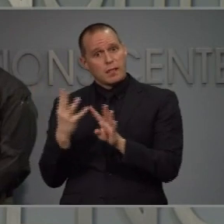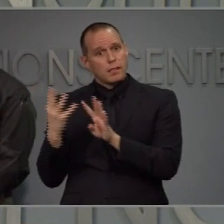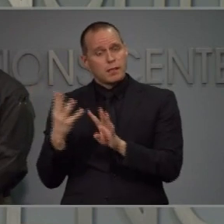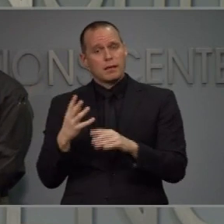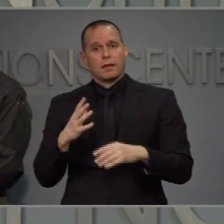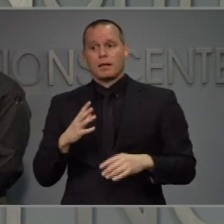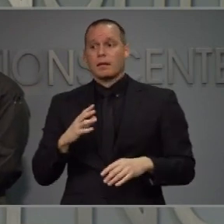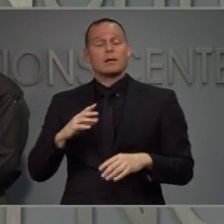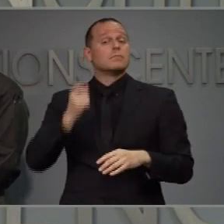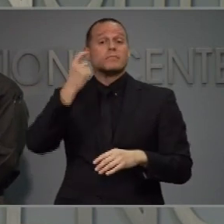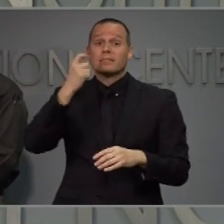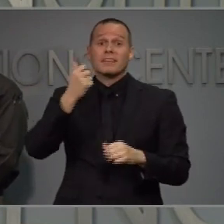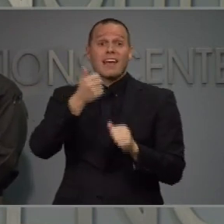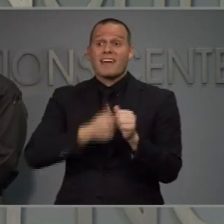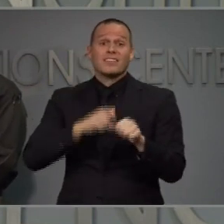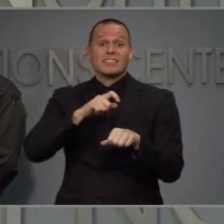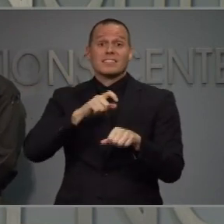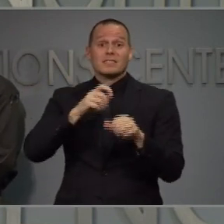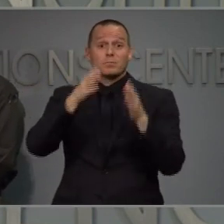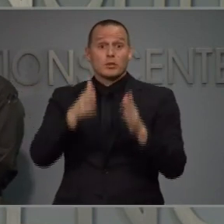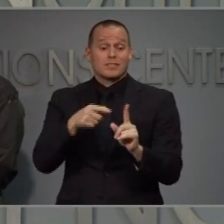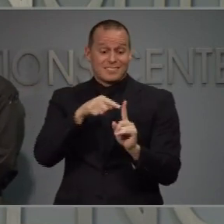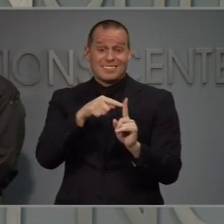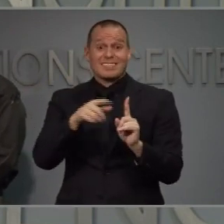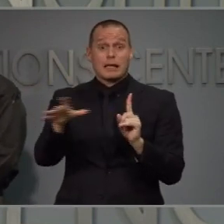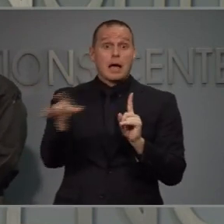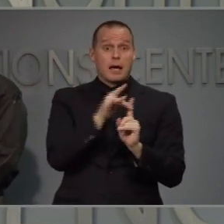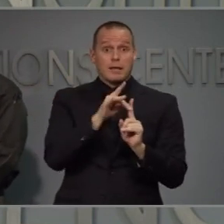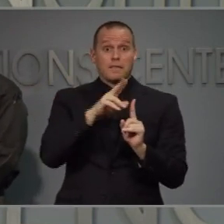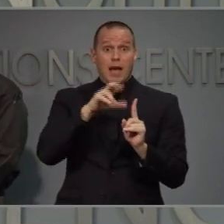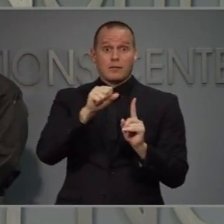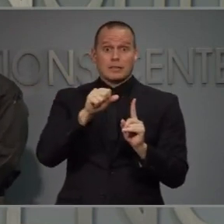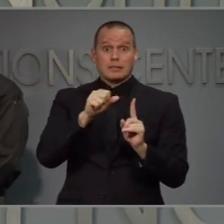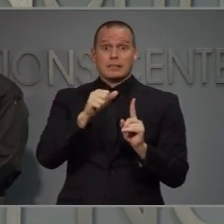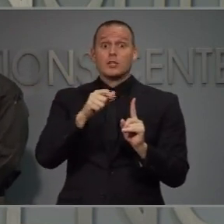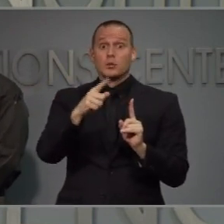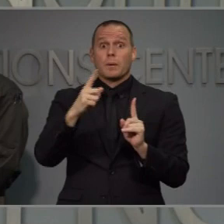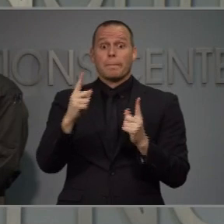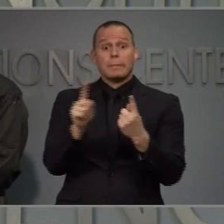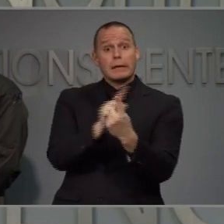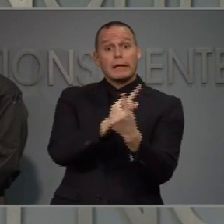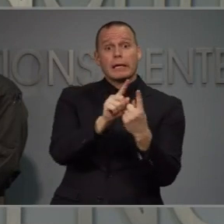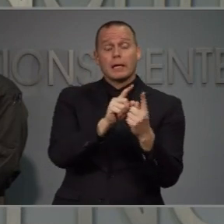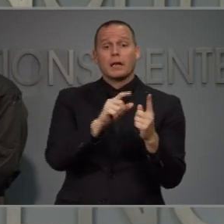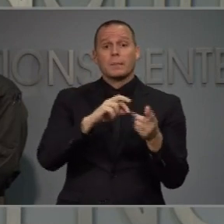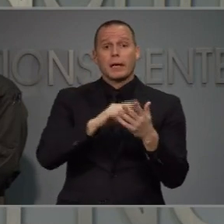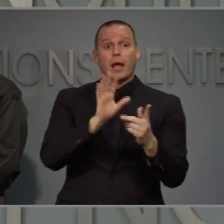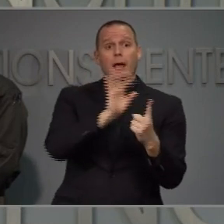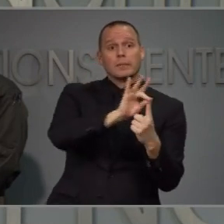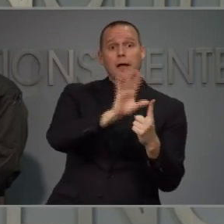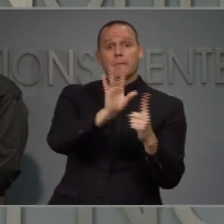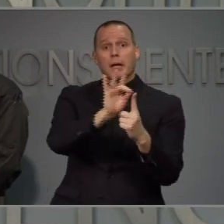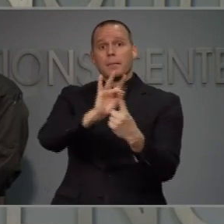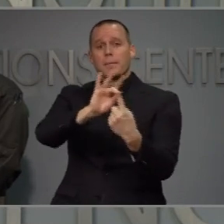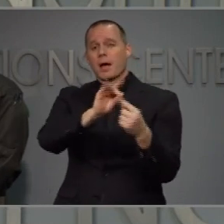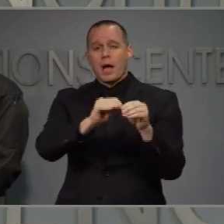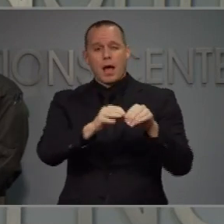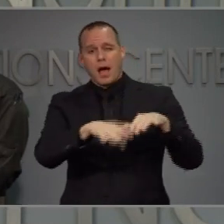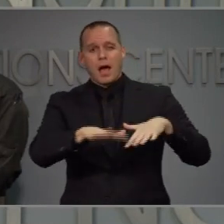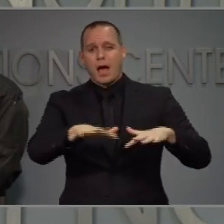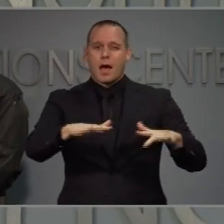virus, everybody you come in contact with can potentially be infected, and that's why we have to be extremely